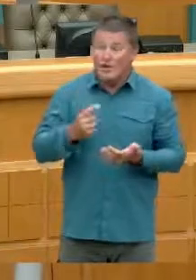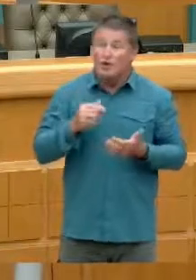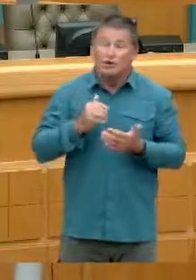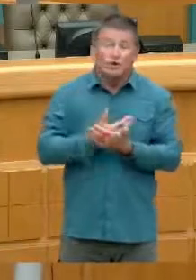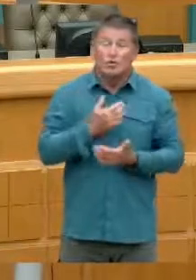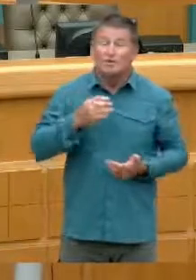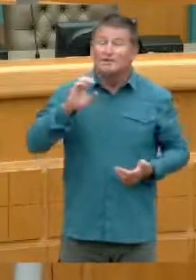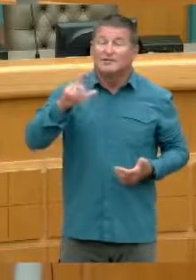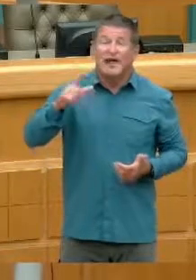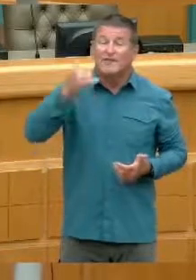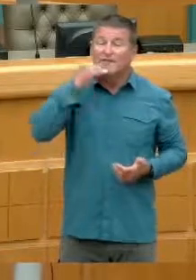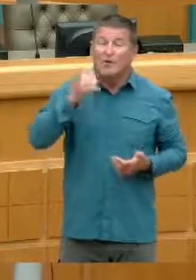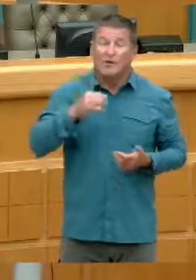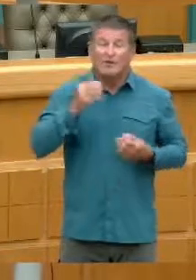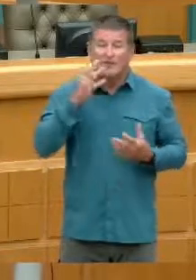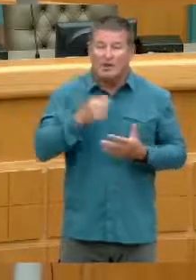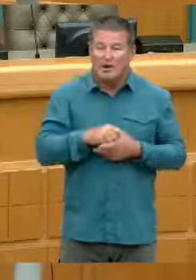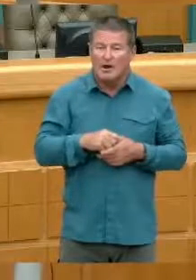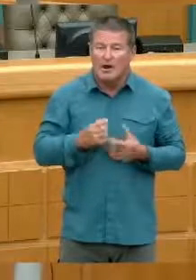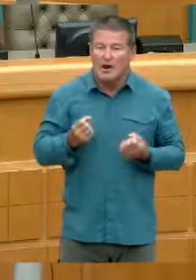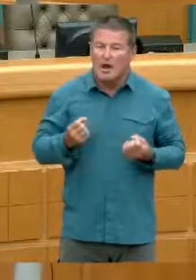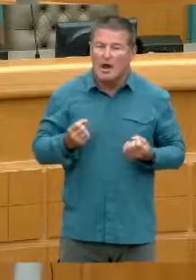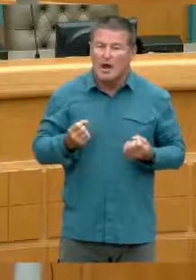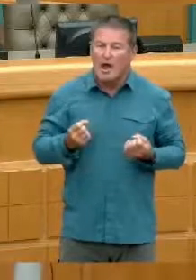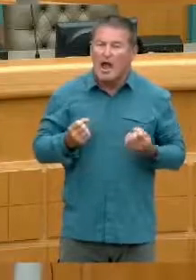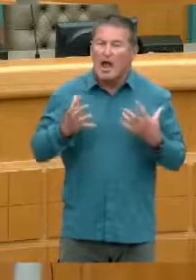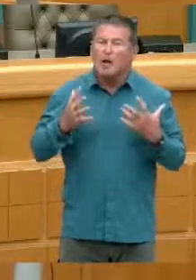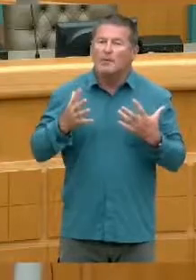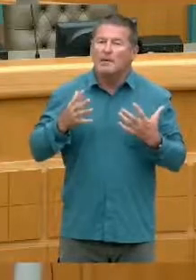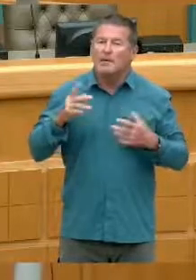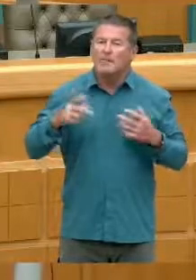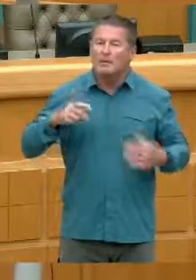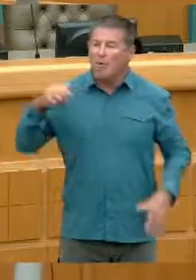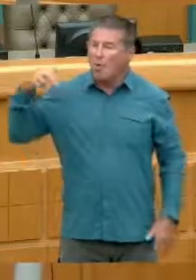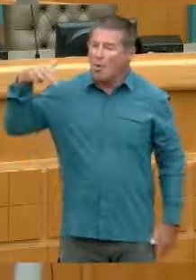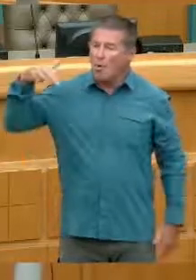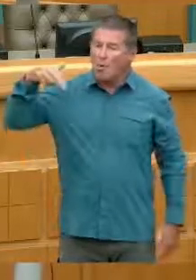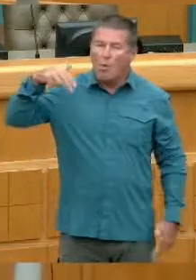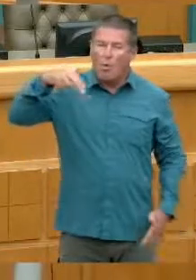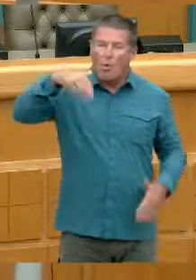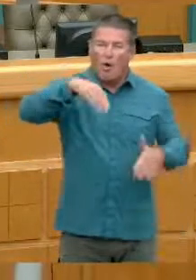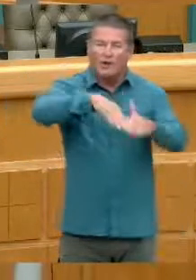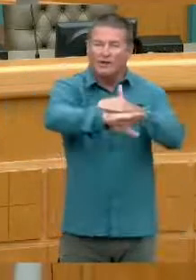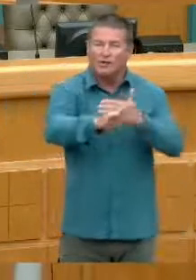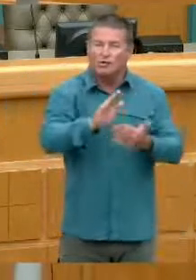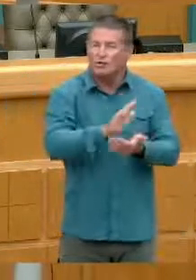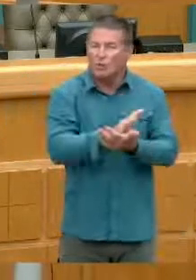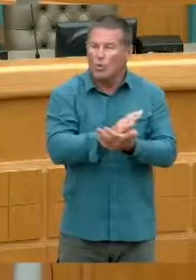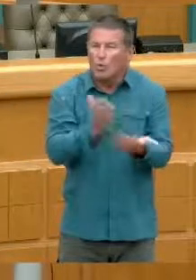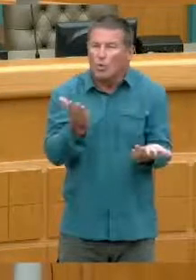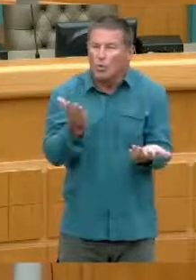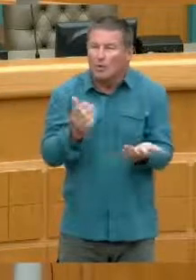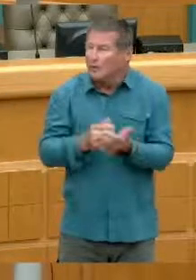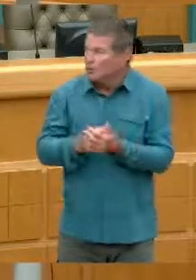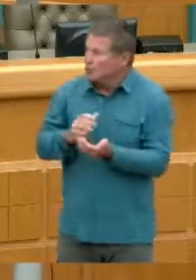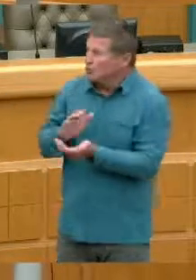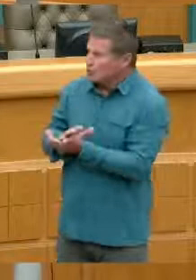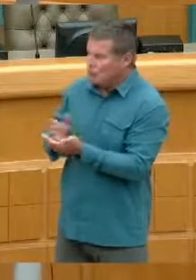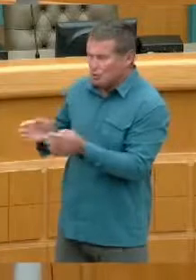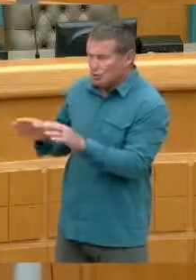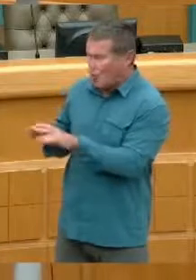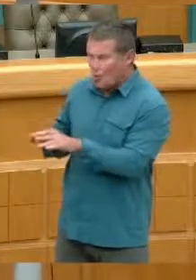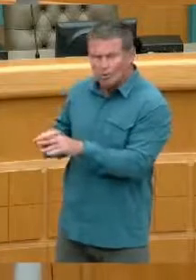one is how much foot traffic do we see at the schools? And you might say, well, the schools are closed and we're not going to see a lot of